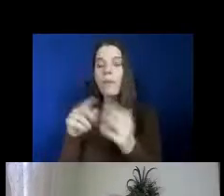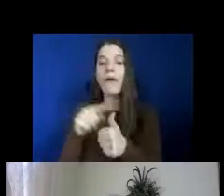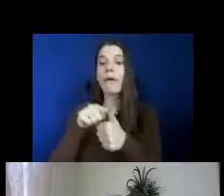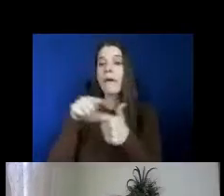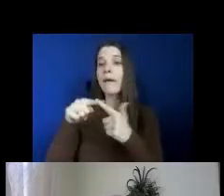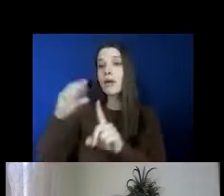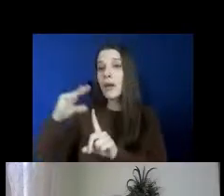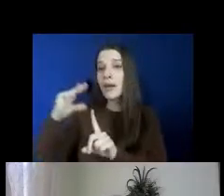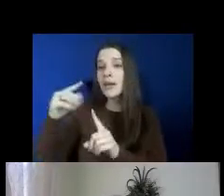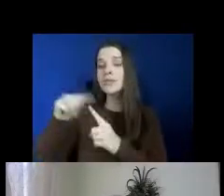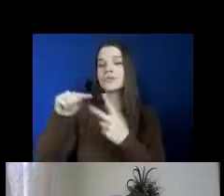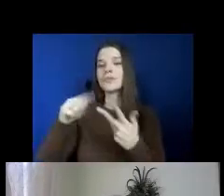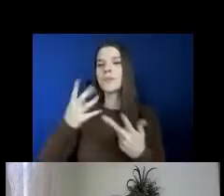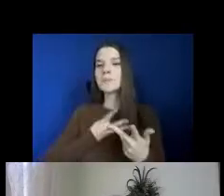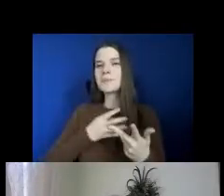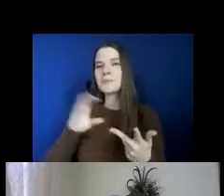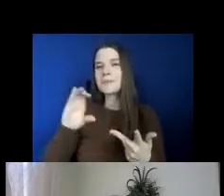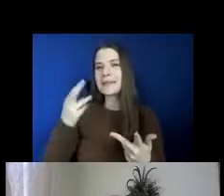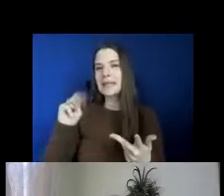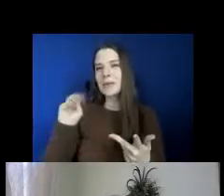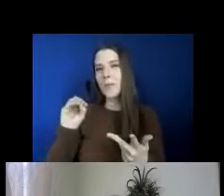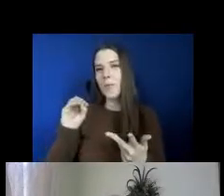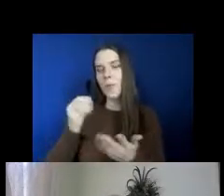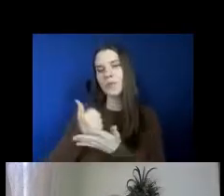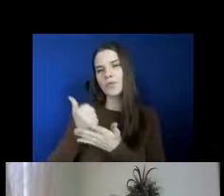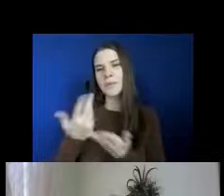or chemotherapy treatment.